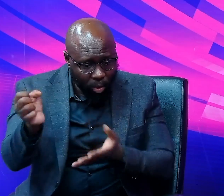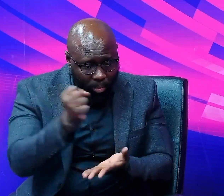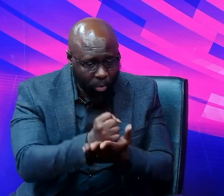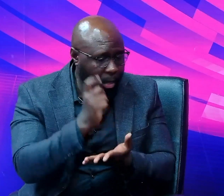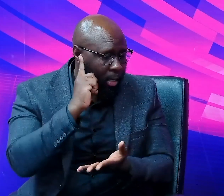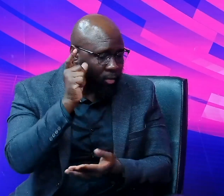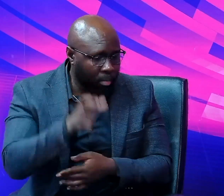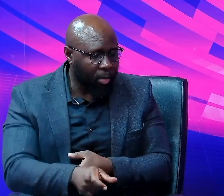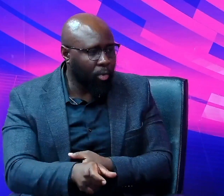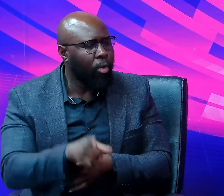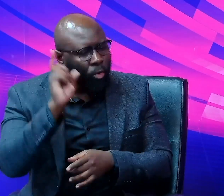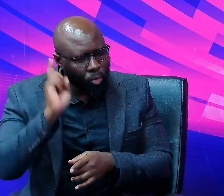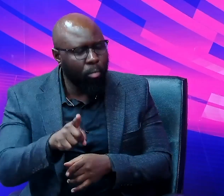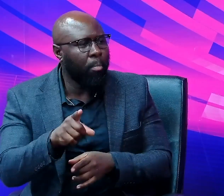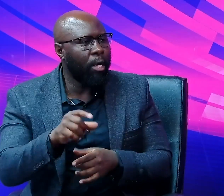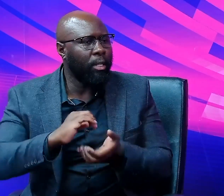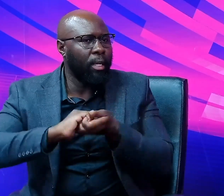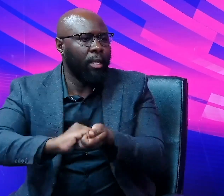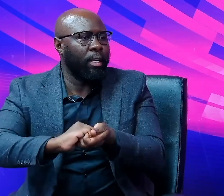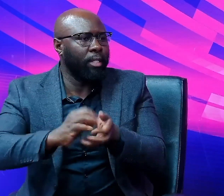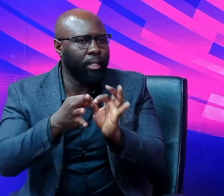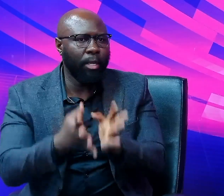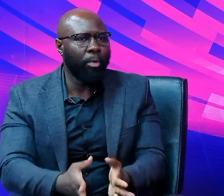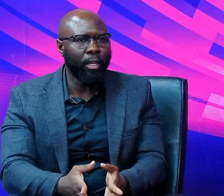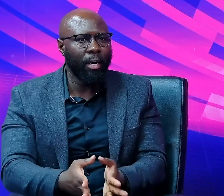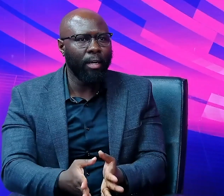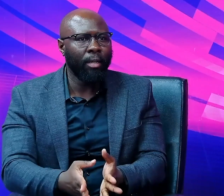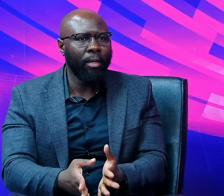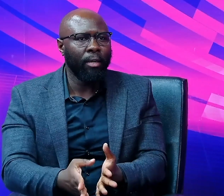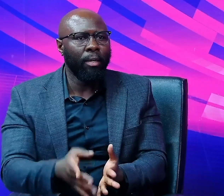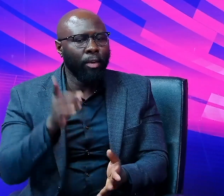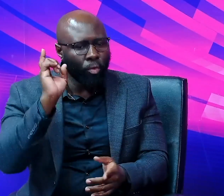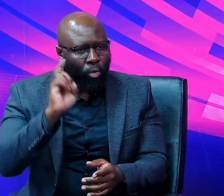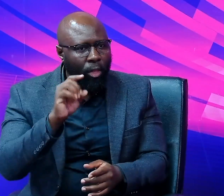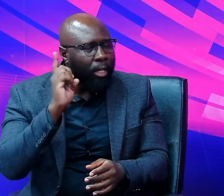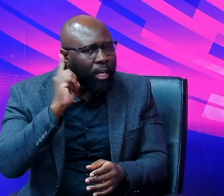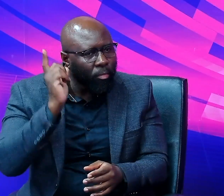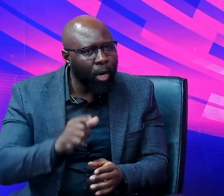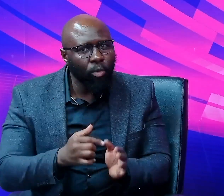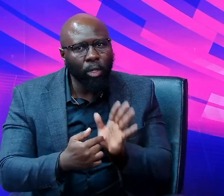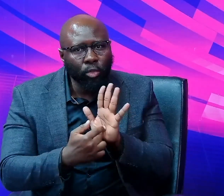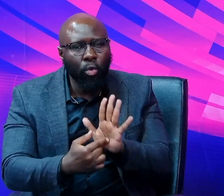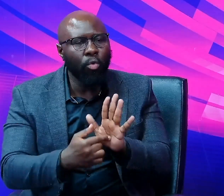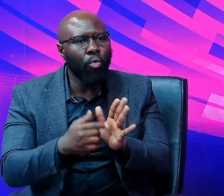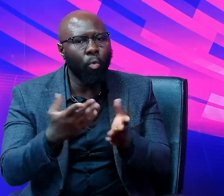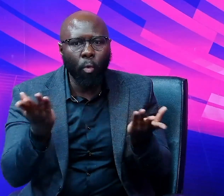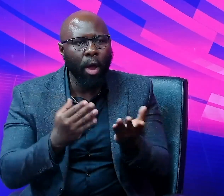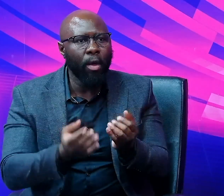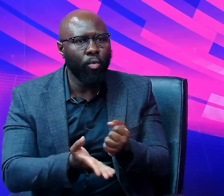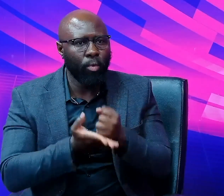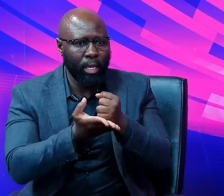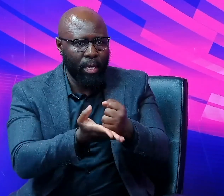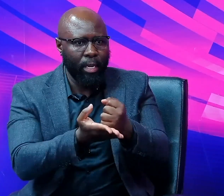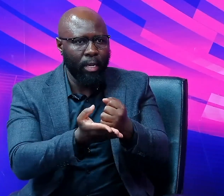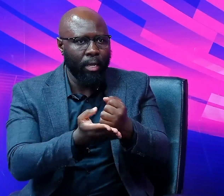Why am I saying this? Because when you employ a deaf person, you must engage an interpreter. Yeah. Or the deaf